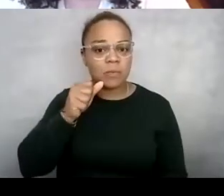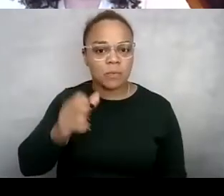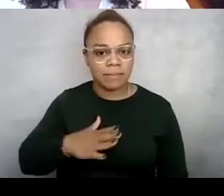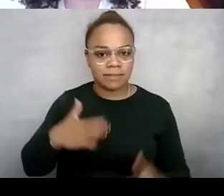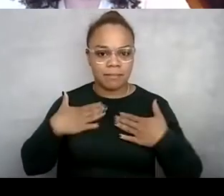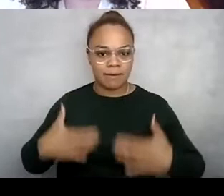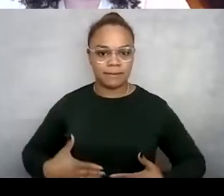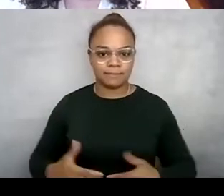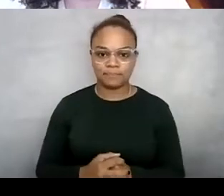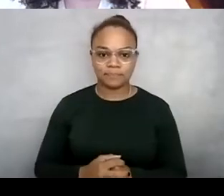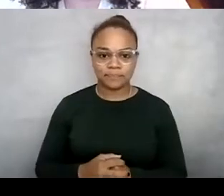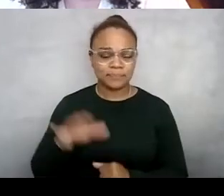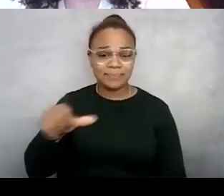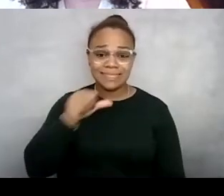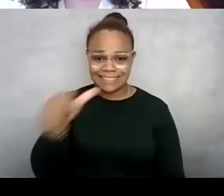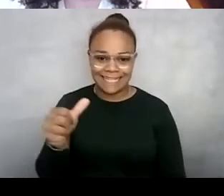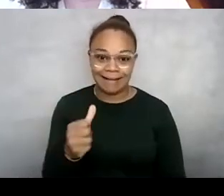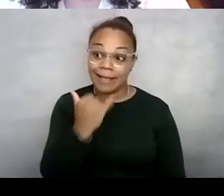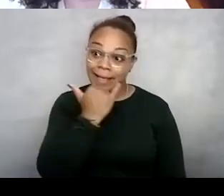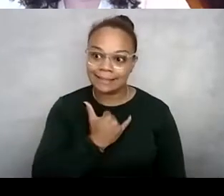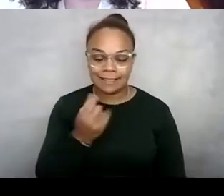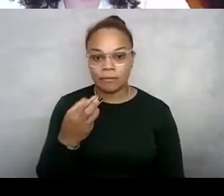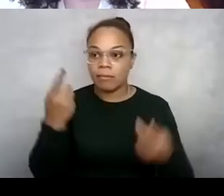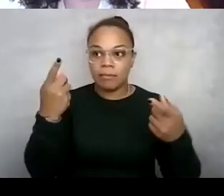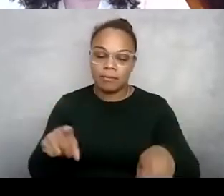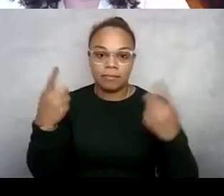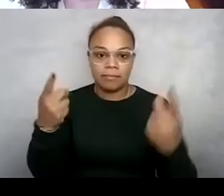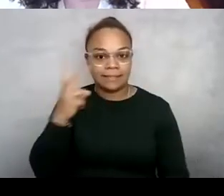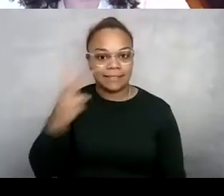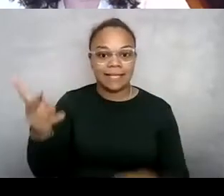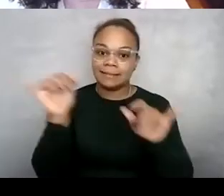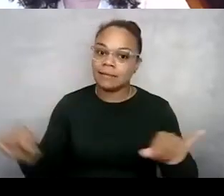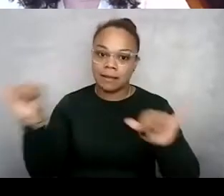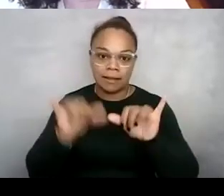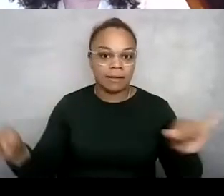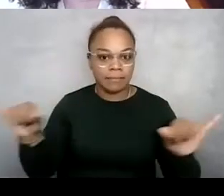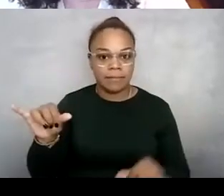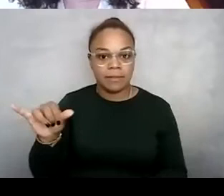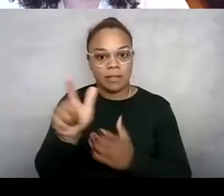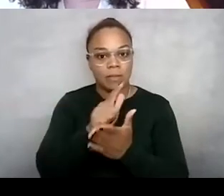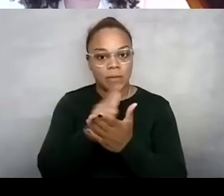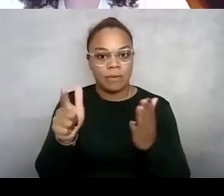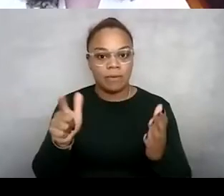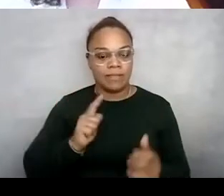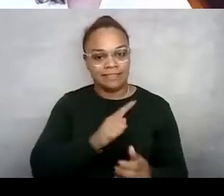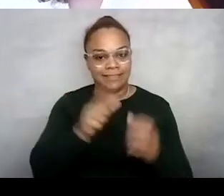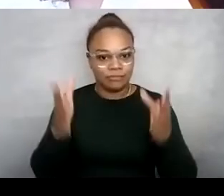see the same homophobic legislators and transphobic legislators at the forefront of